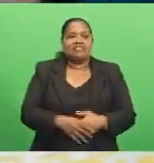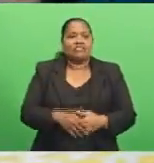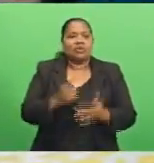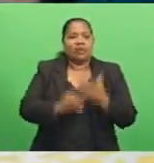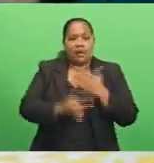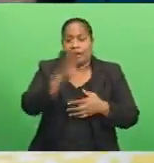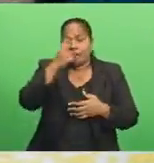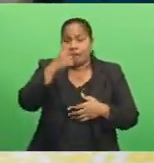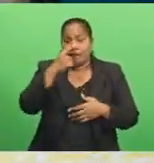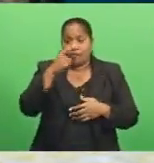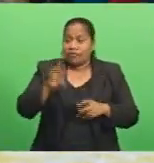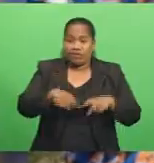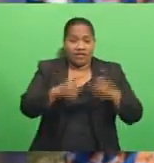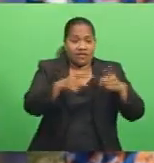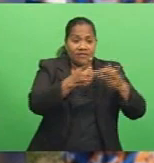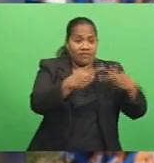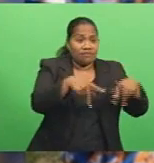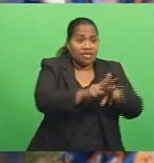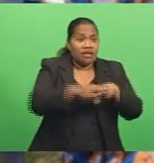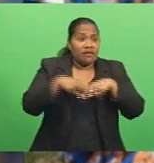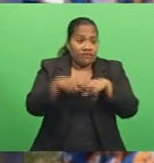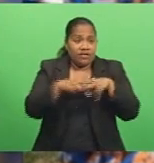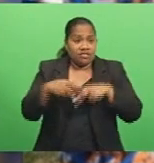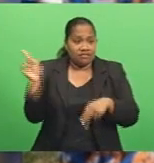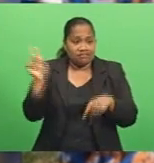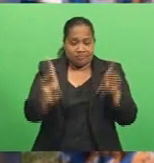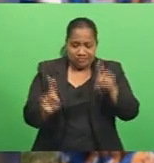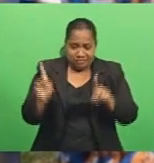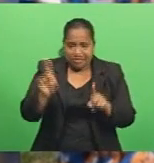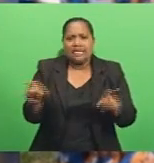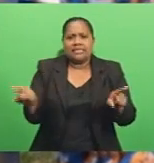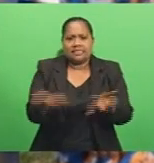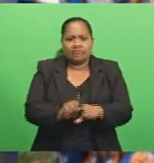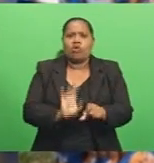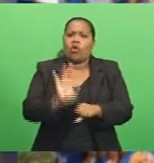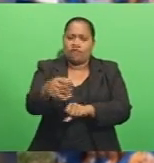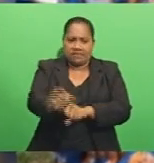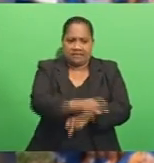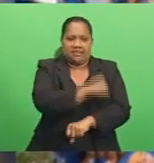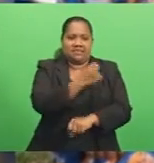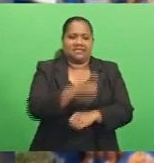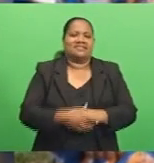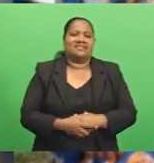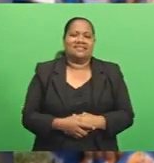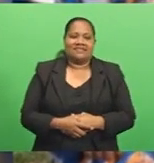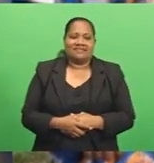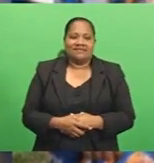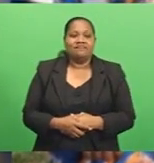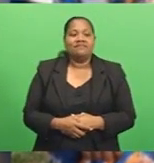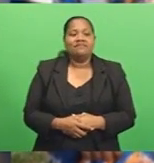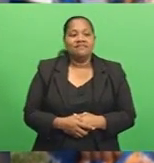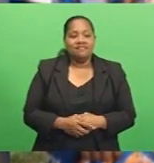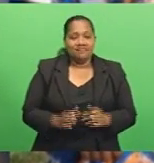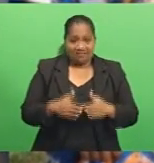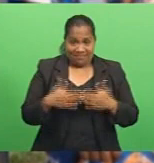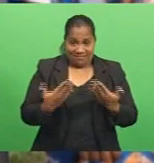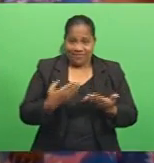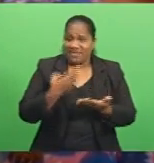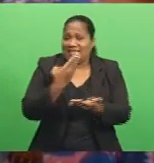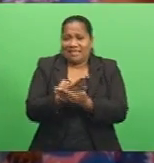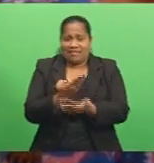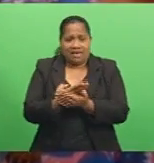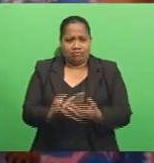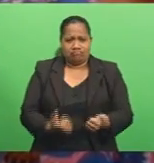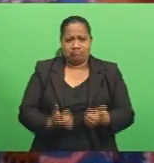coming in from different parts of Fiji and even overseas. It's going, the demand is really good,